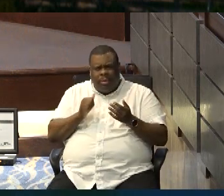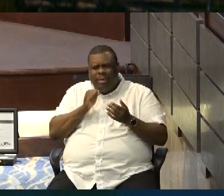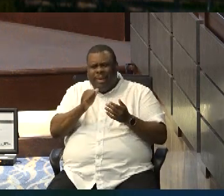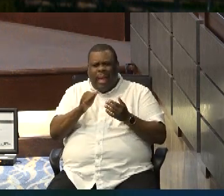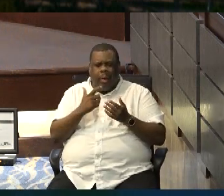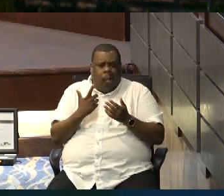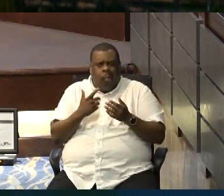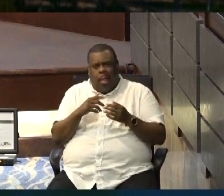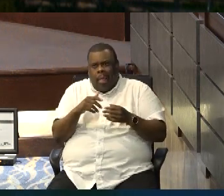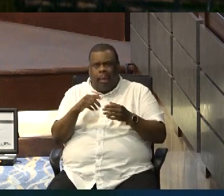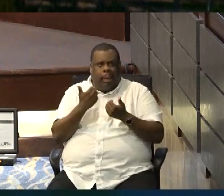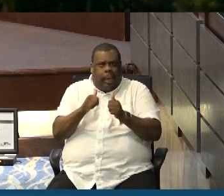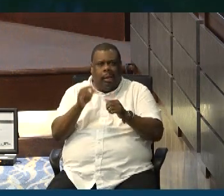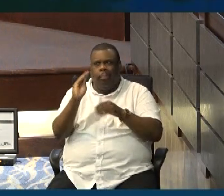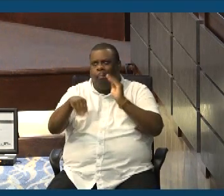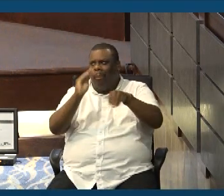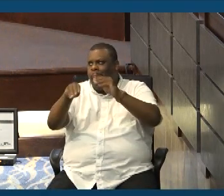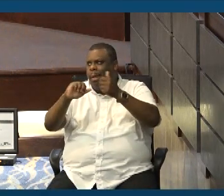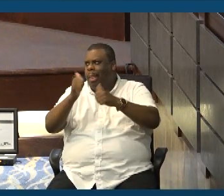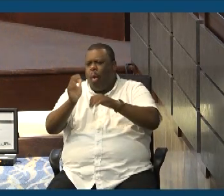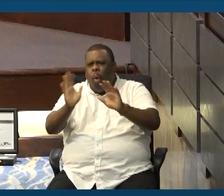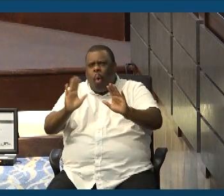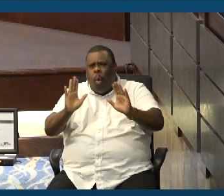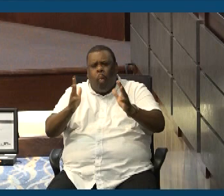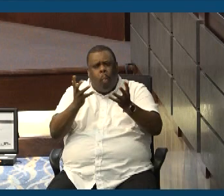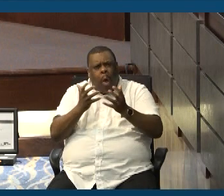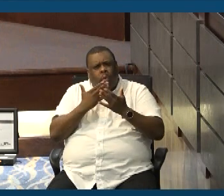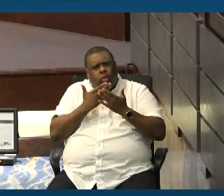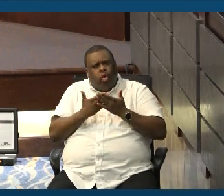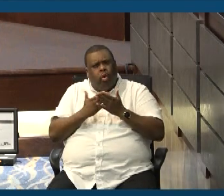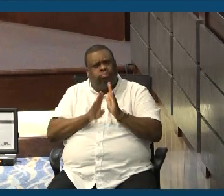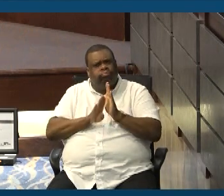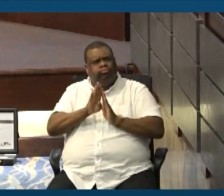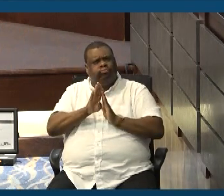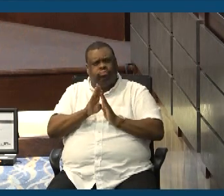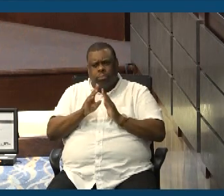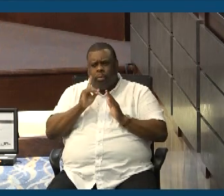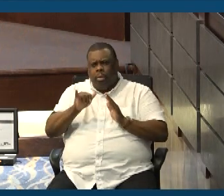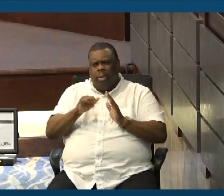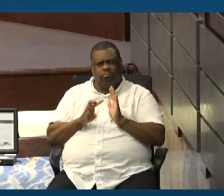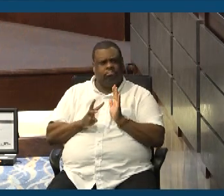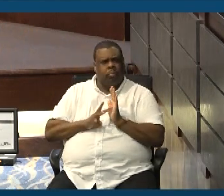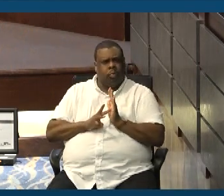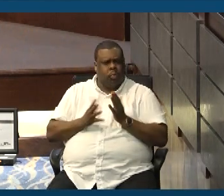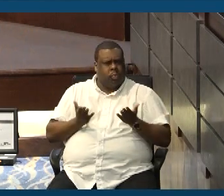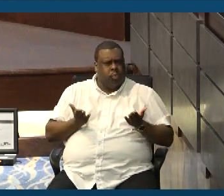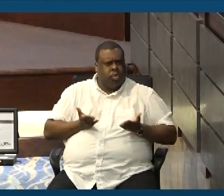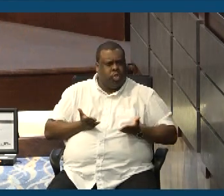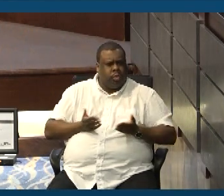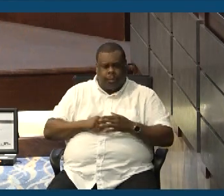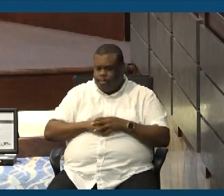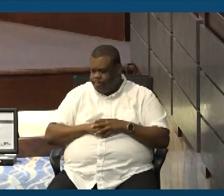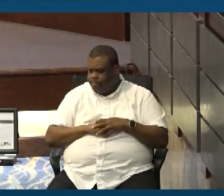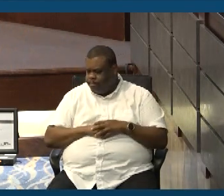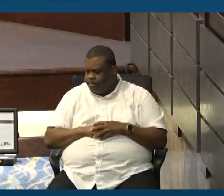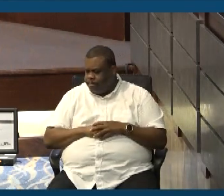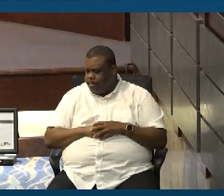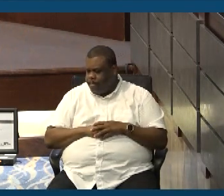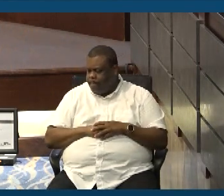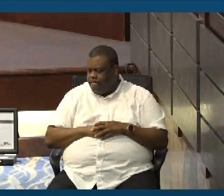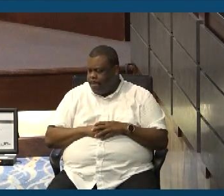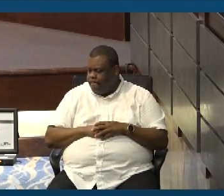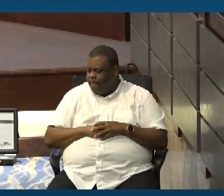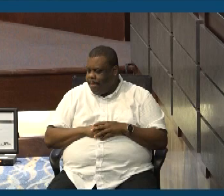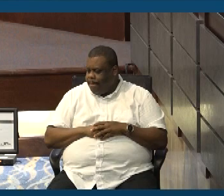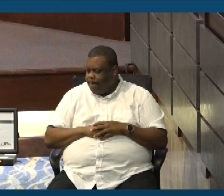that looks and feels like Waco. And so that was, this story map is the results of that. It is connected to the RFQ, so it's part